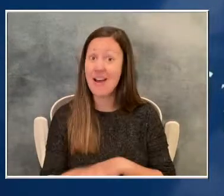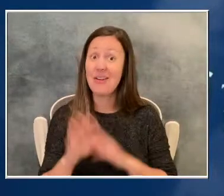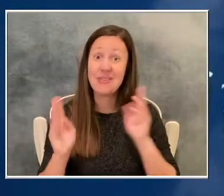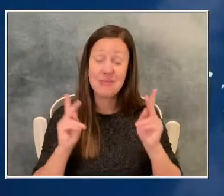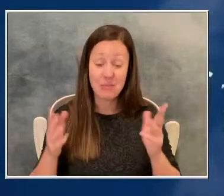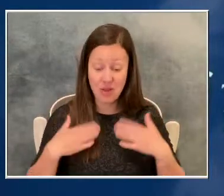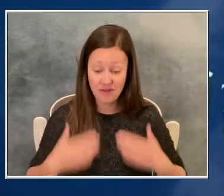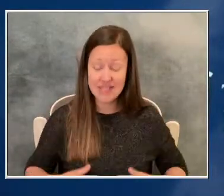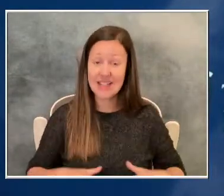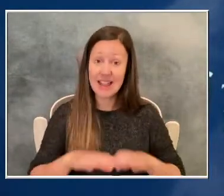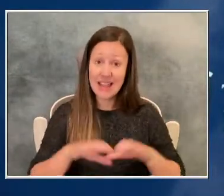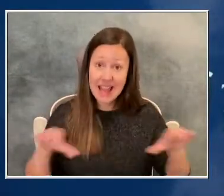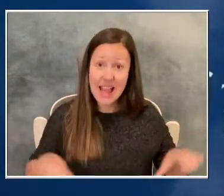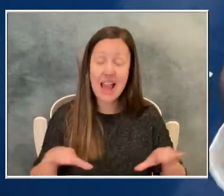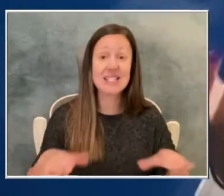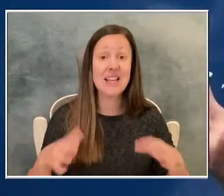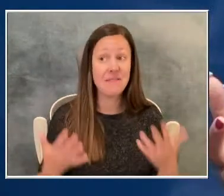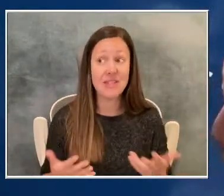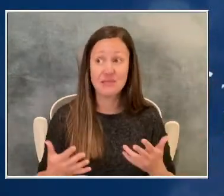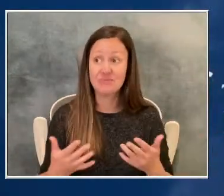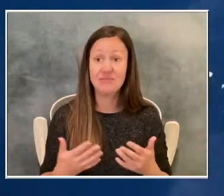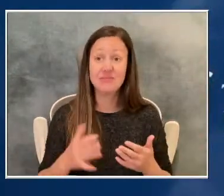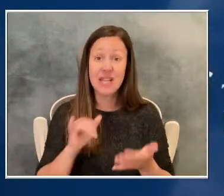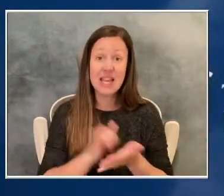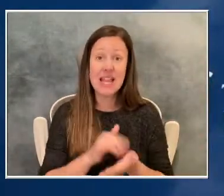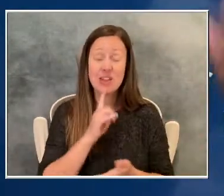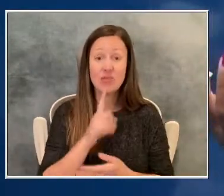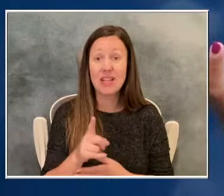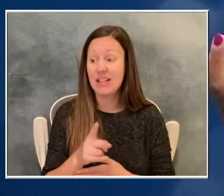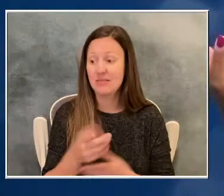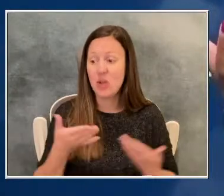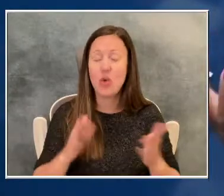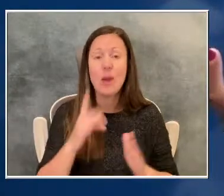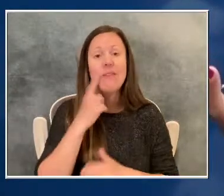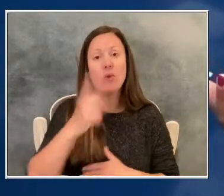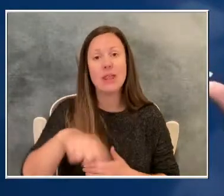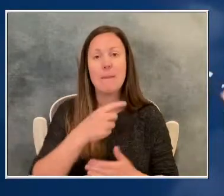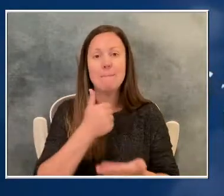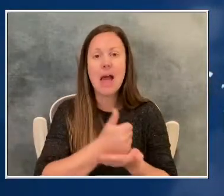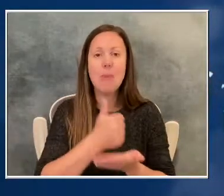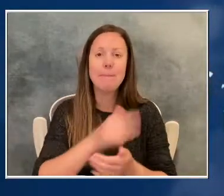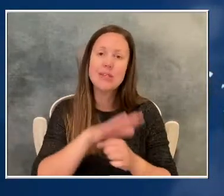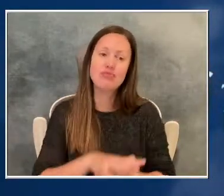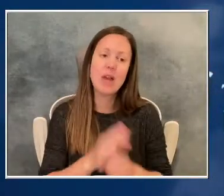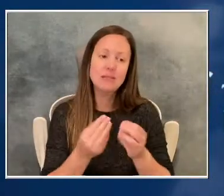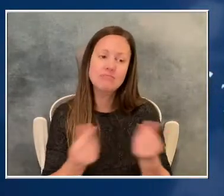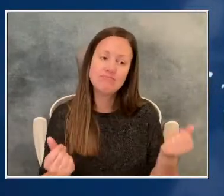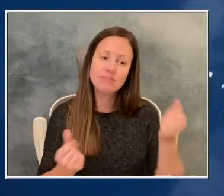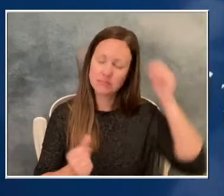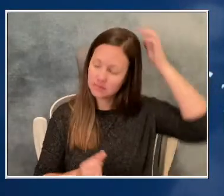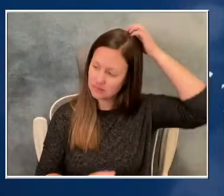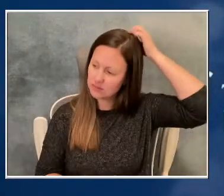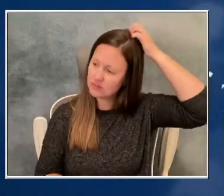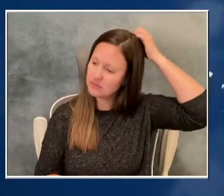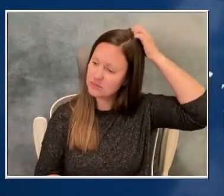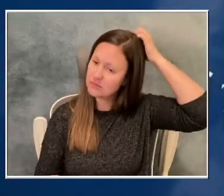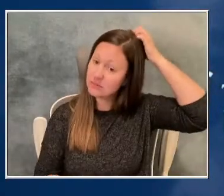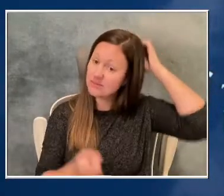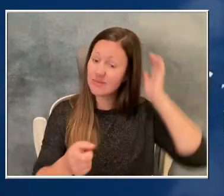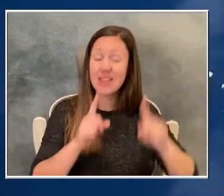active, that's an outlet for them. They can't do the things they used to do, and that